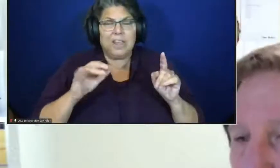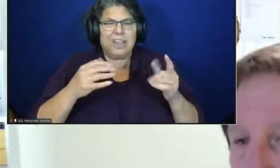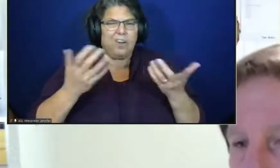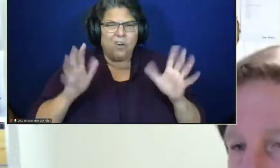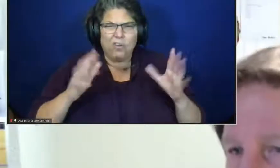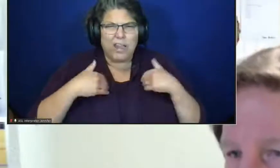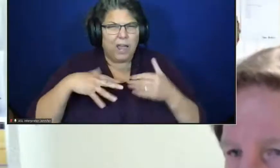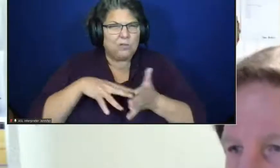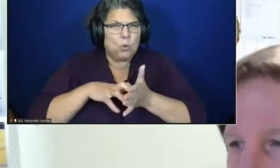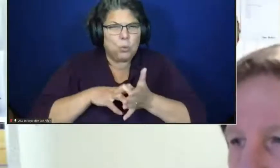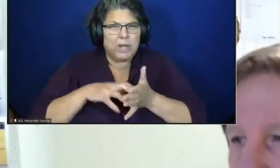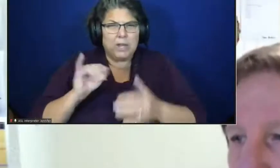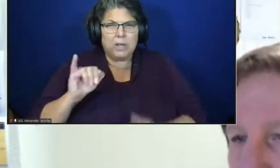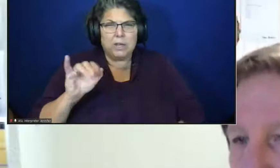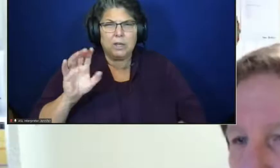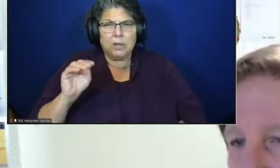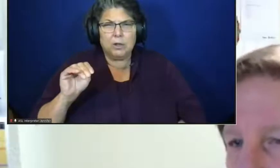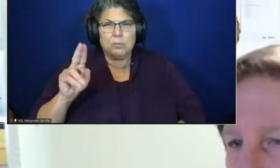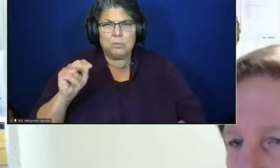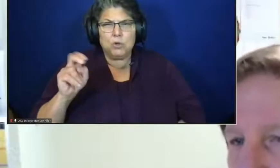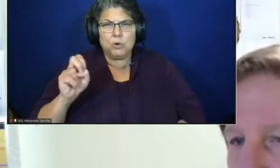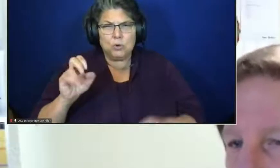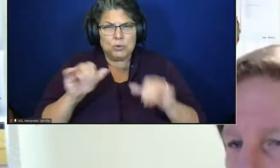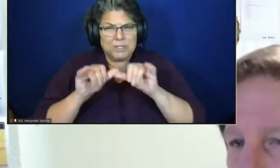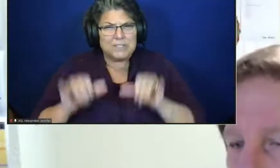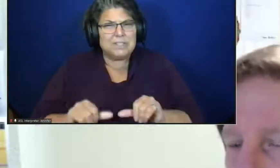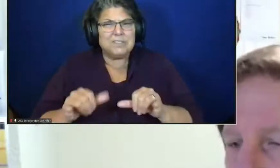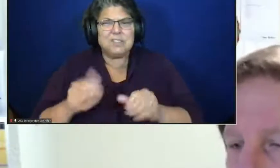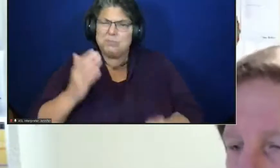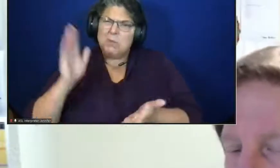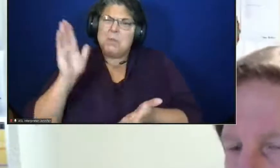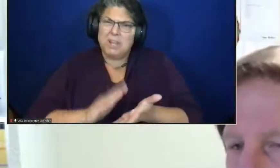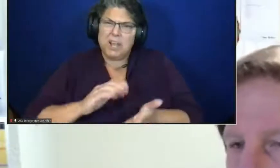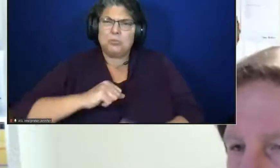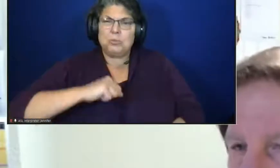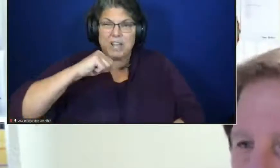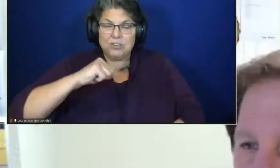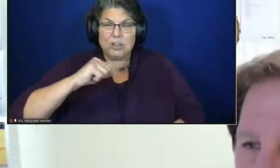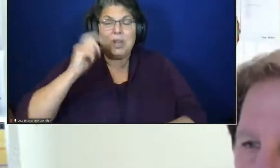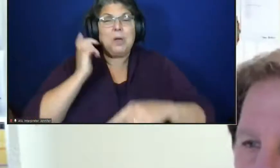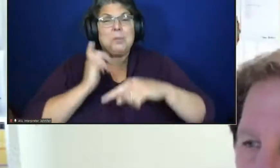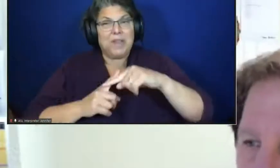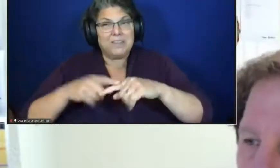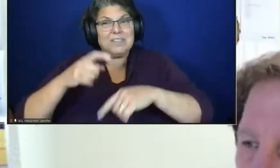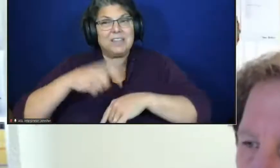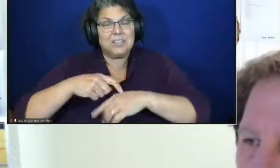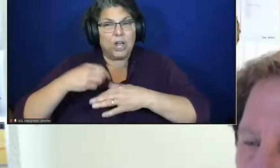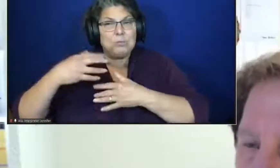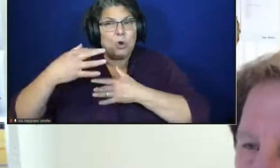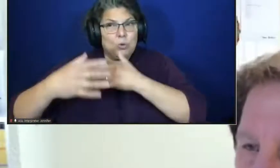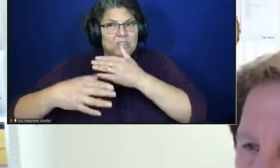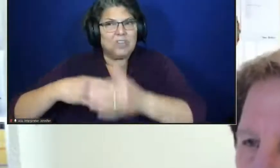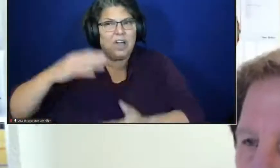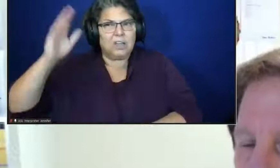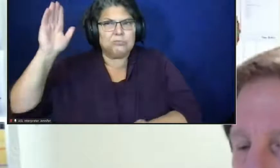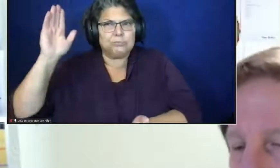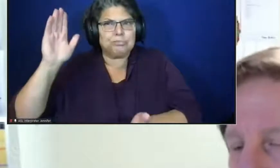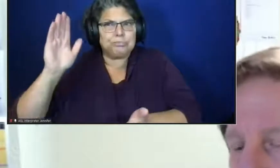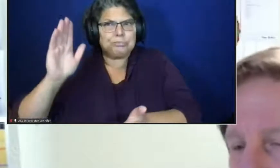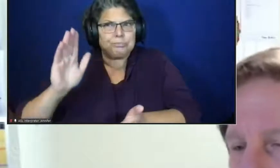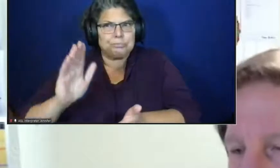compromised, it may be less. And as time goes on, it wanes, and it wanes more than the